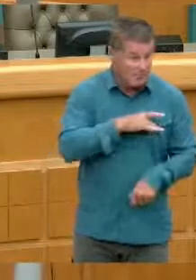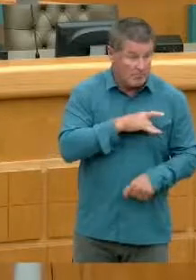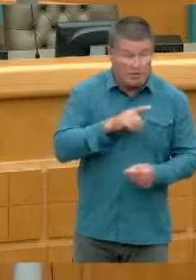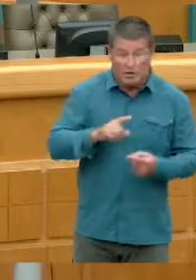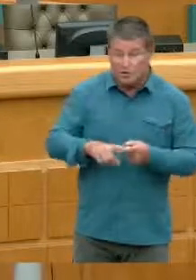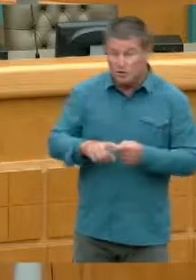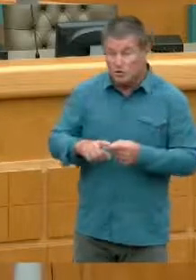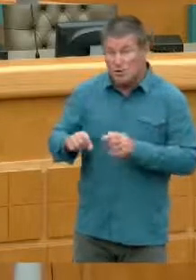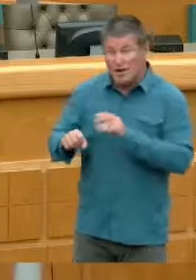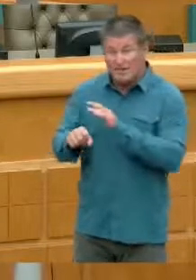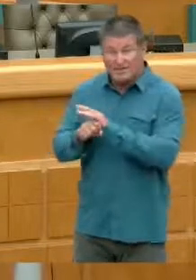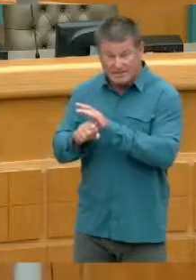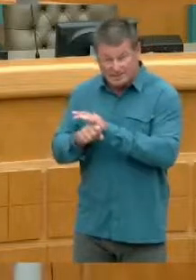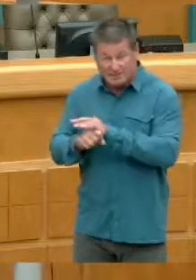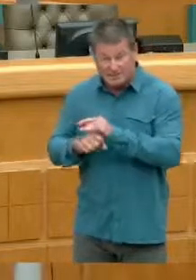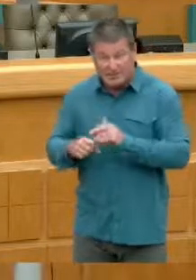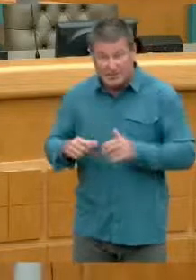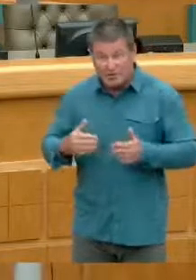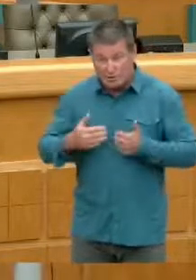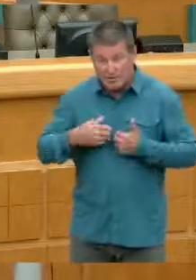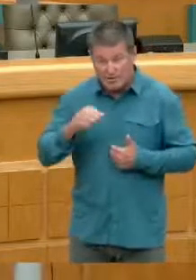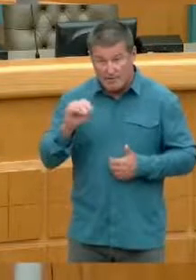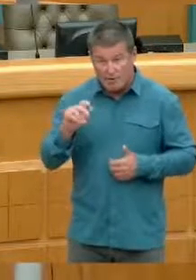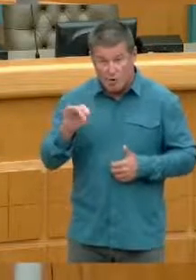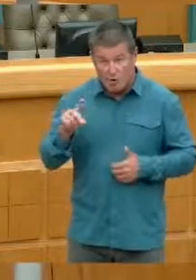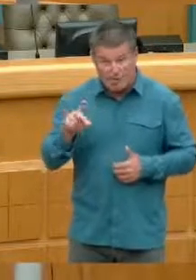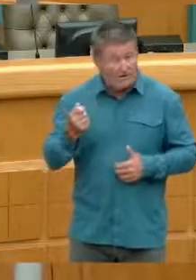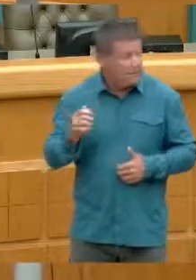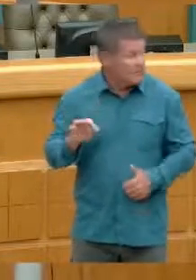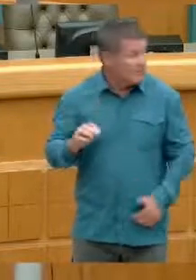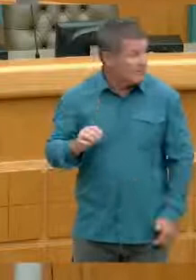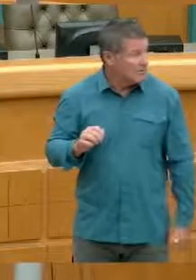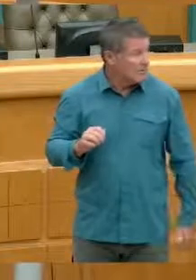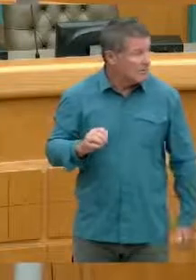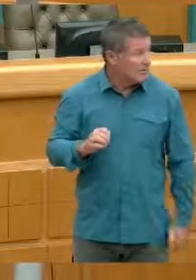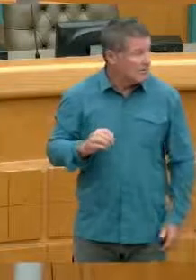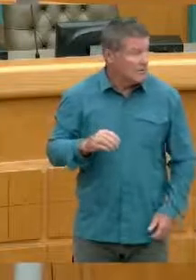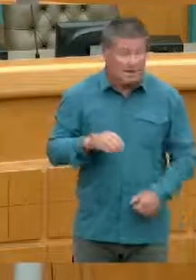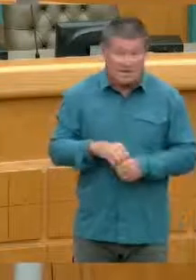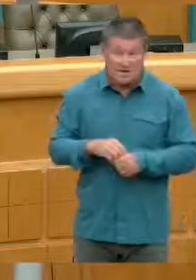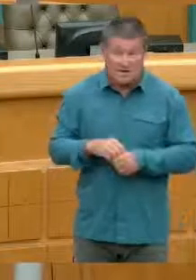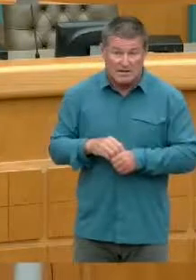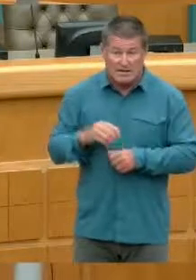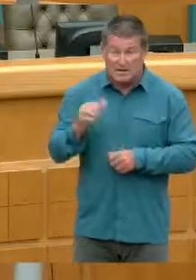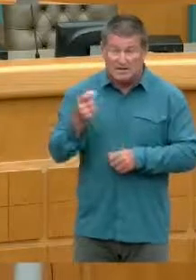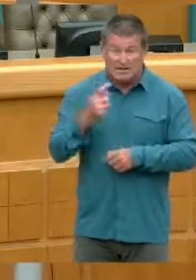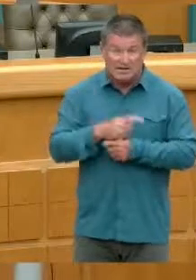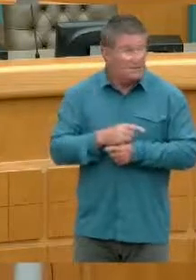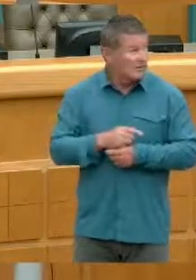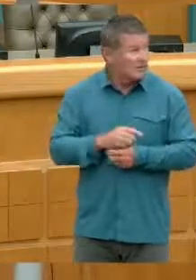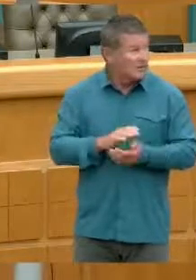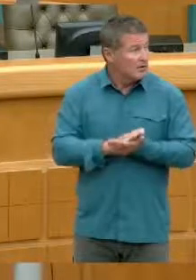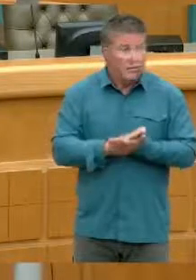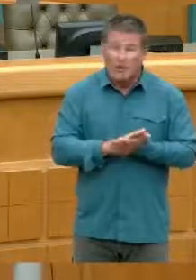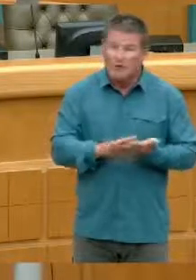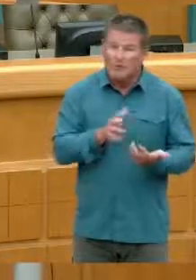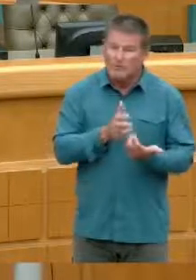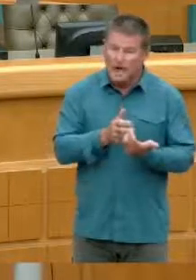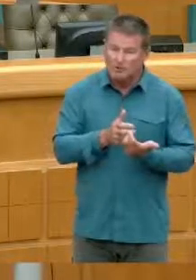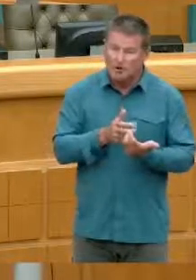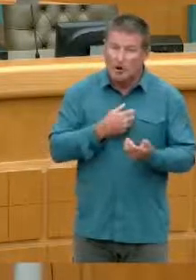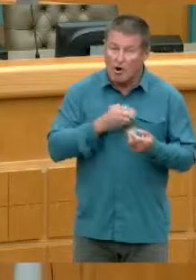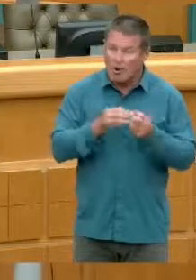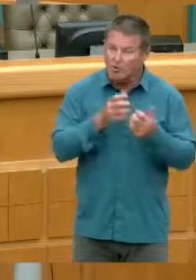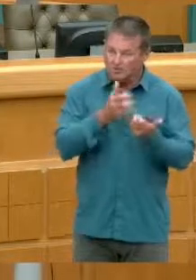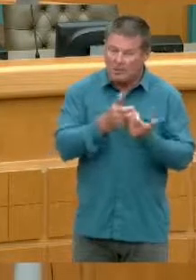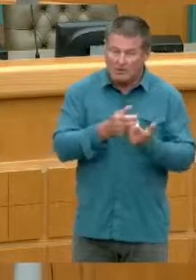to show up as a statistic having COVID-19. And within this scenario, we have a very nice match. Now, what are we going